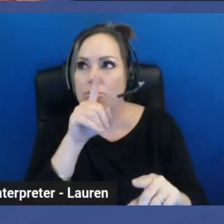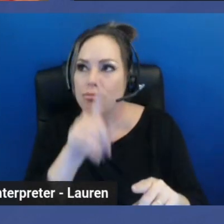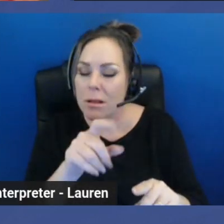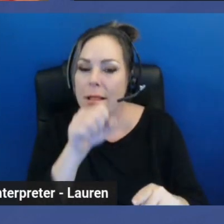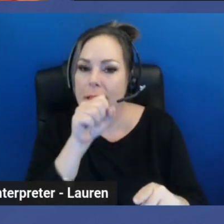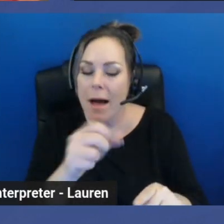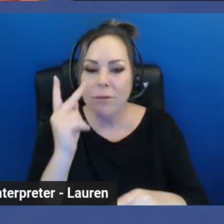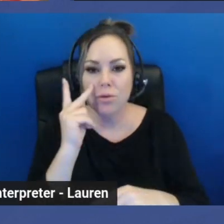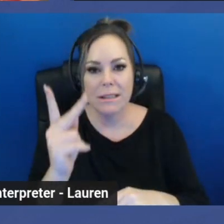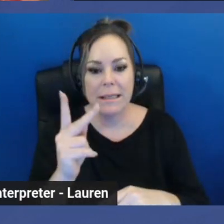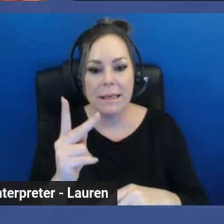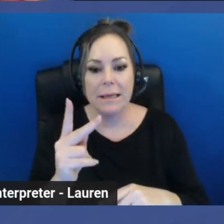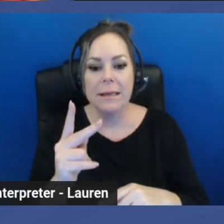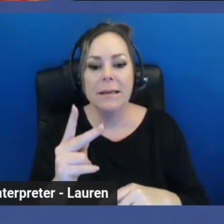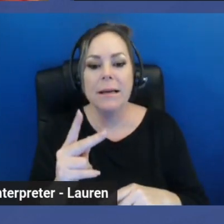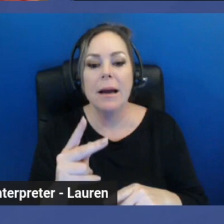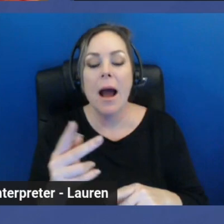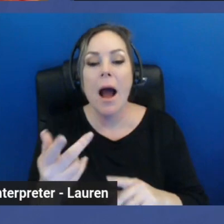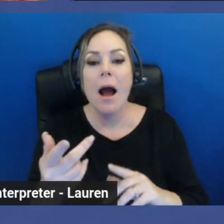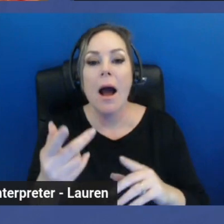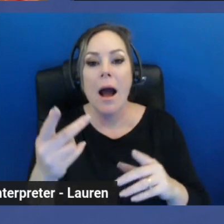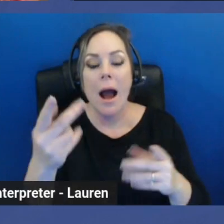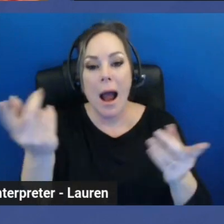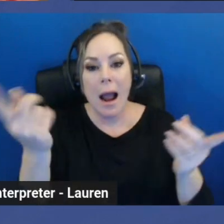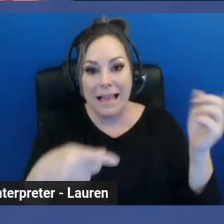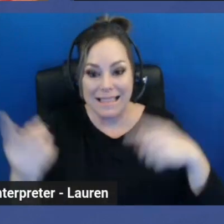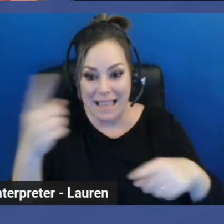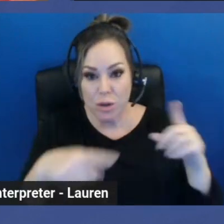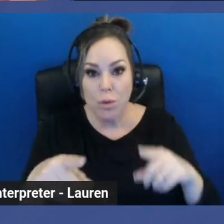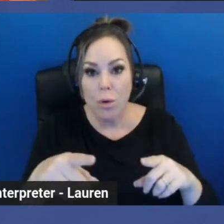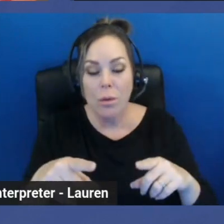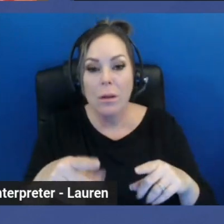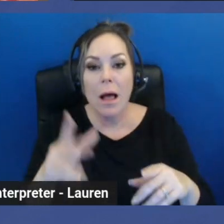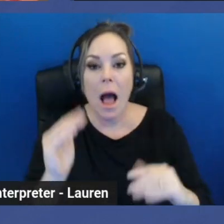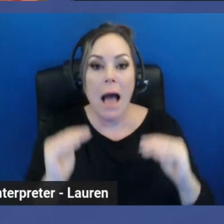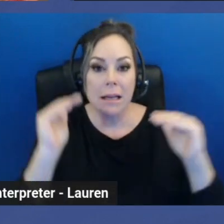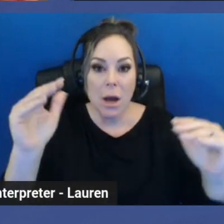see consensual adult sex work decriminalized.